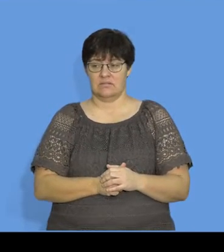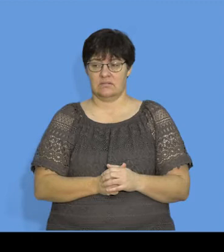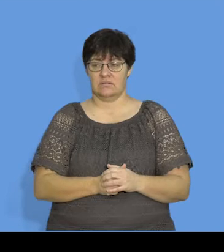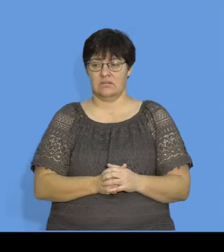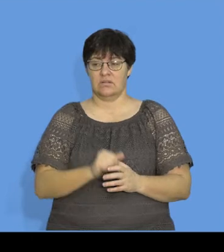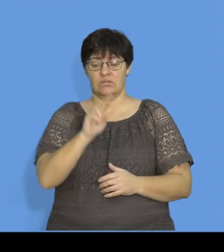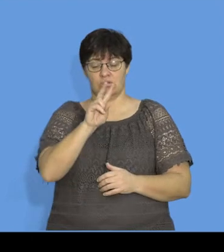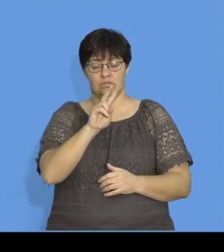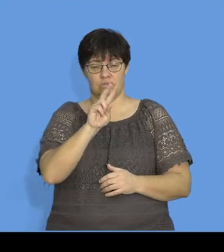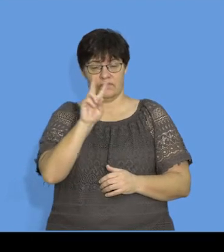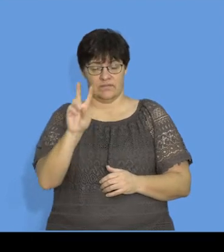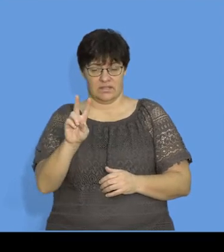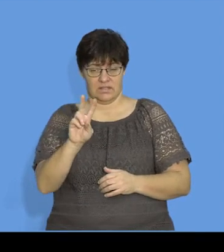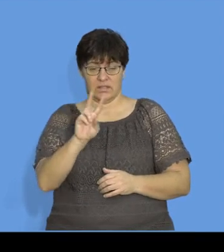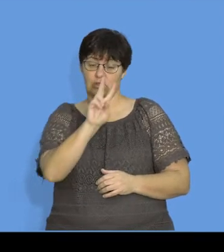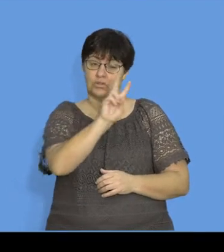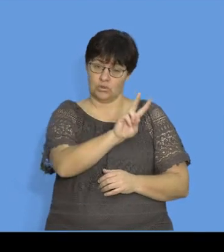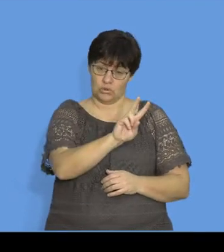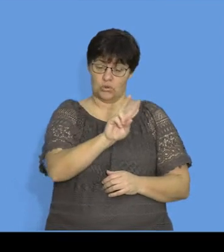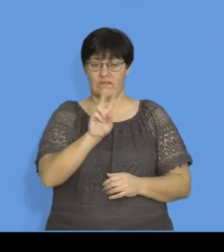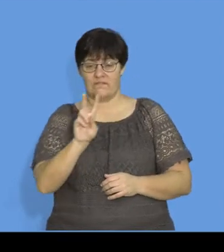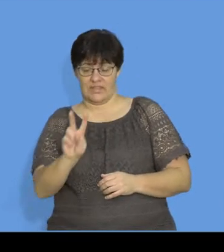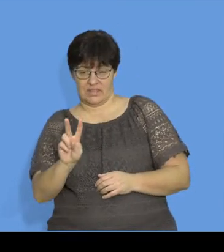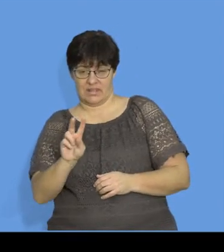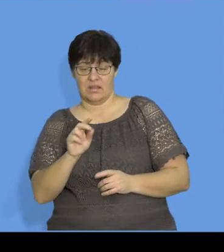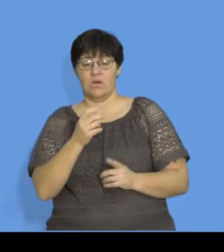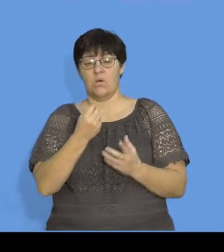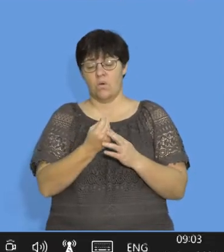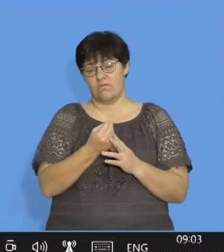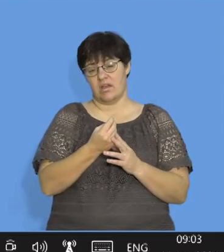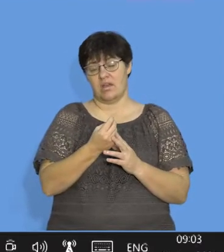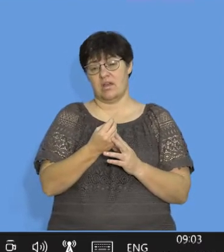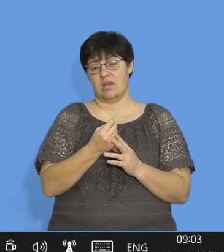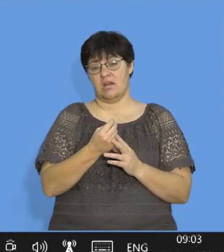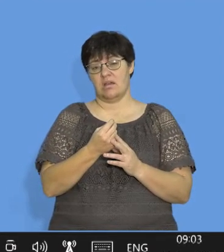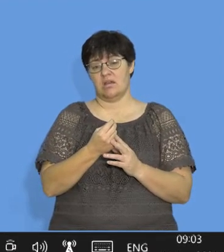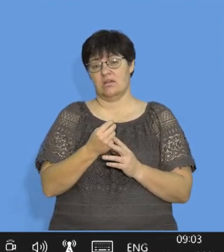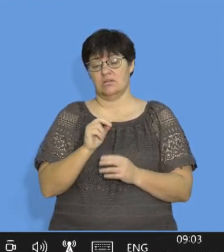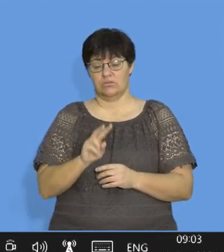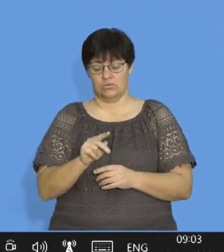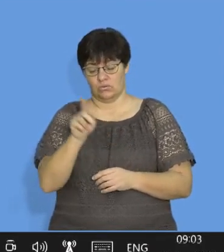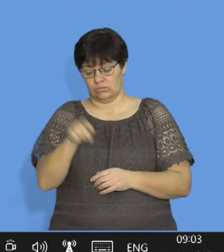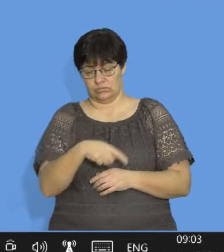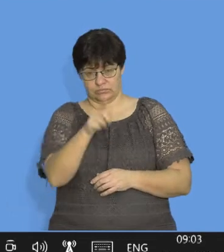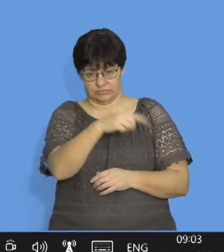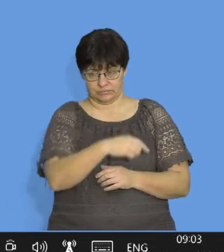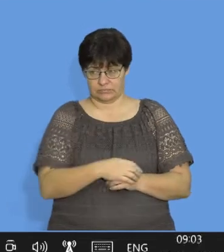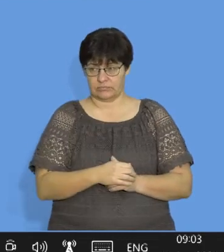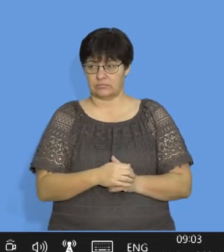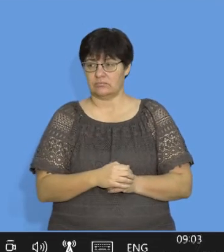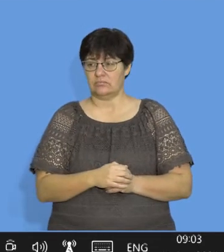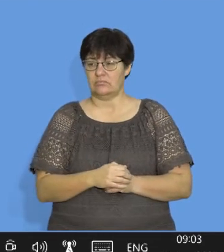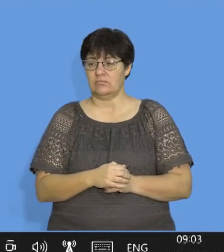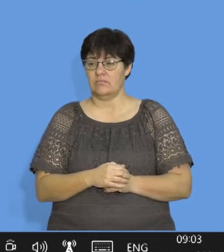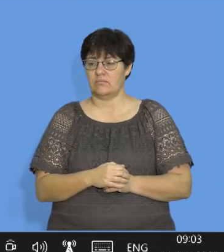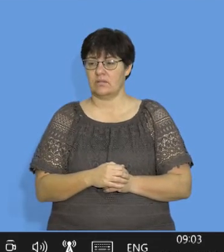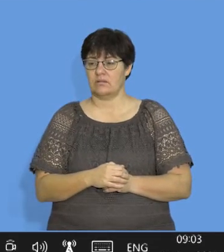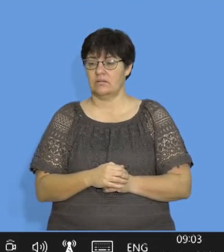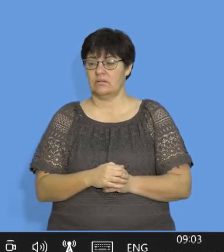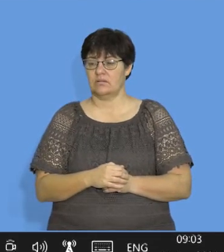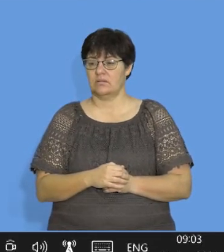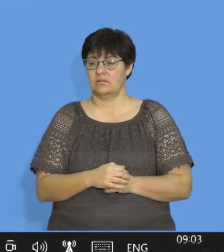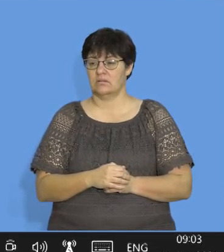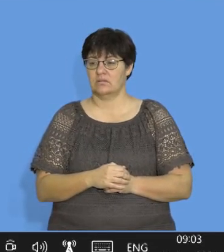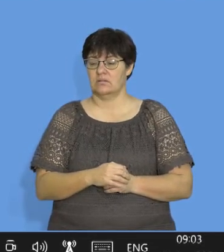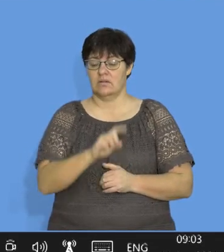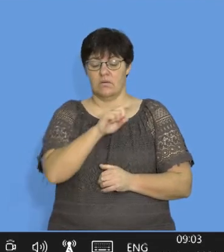2v over 2. The 2's cancel. So again, we take out our calculators.